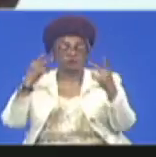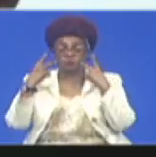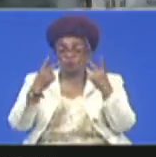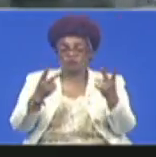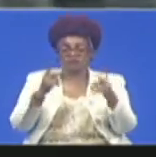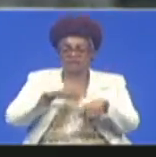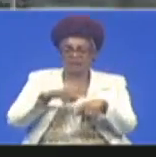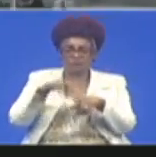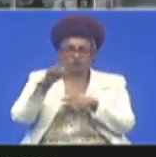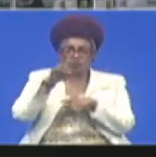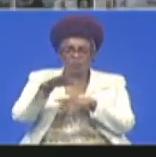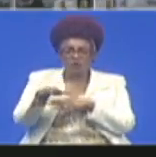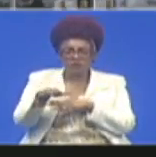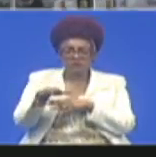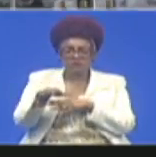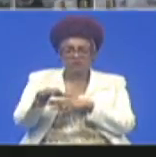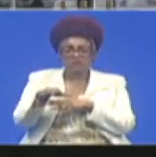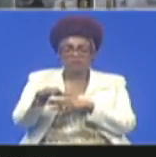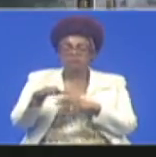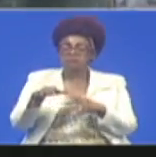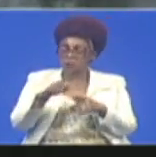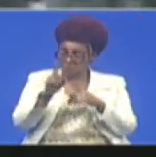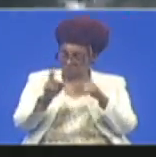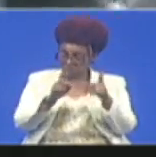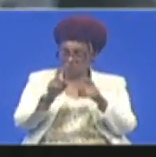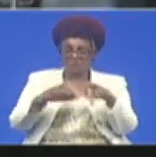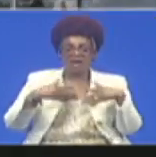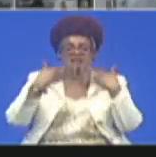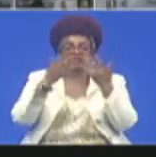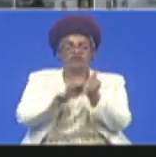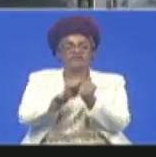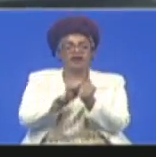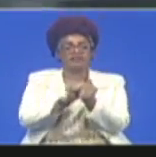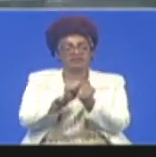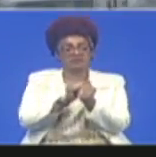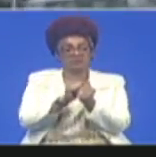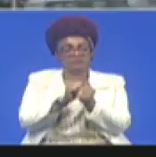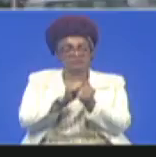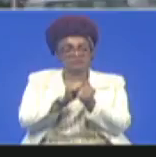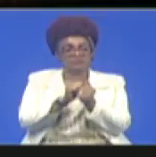2 a.m.? All those questions will be answered on Friday.